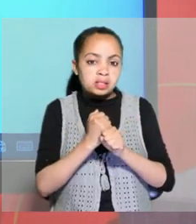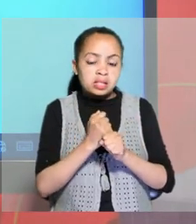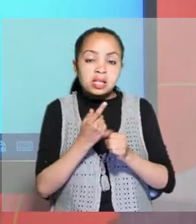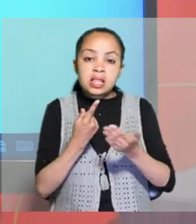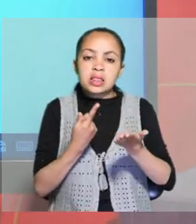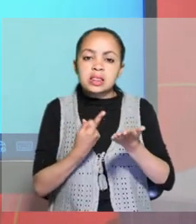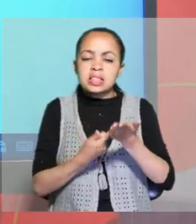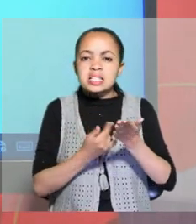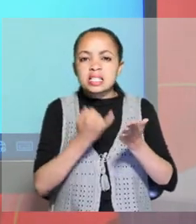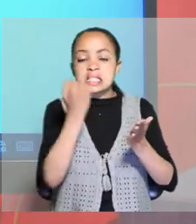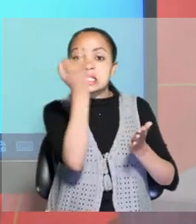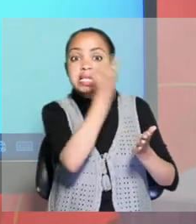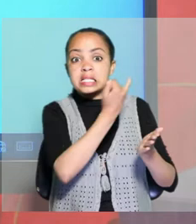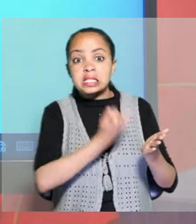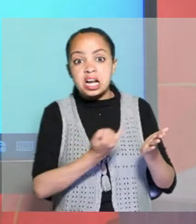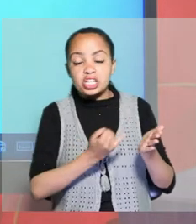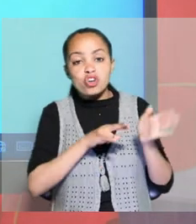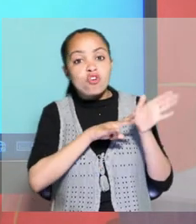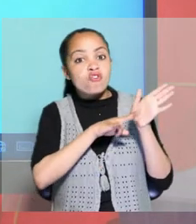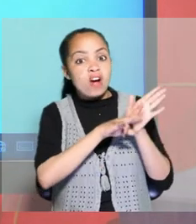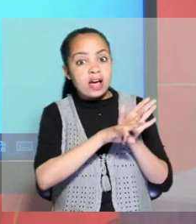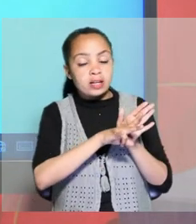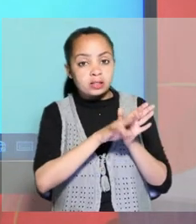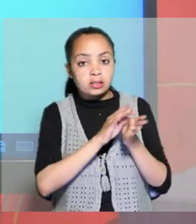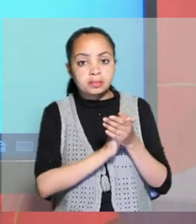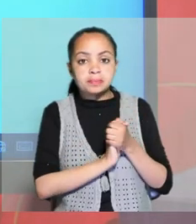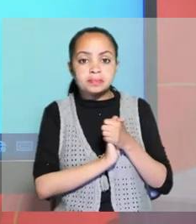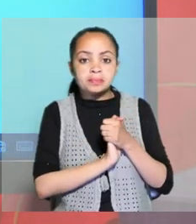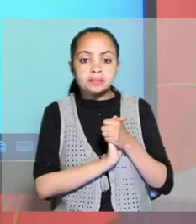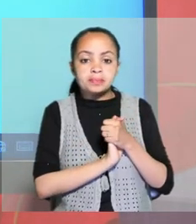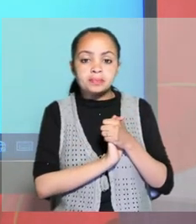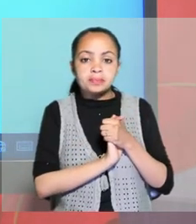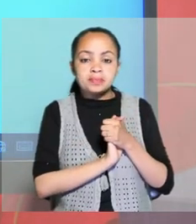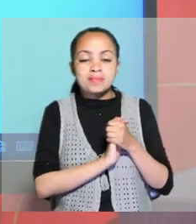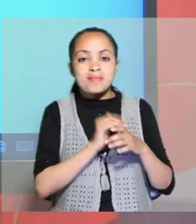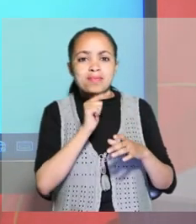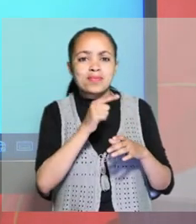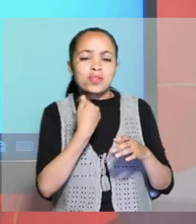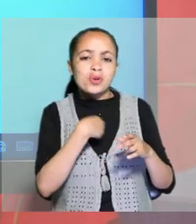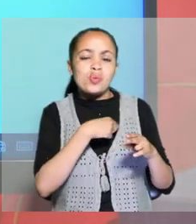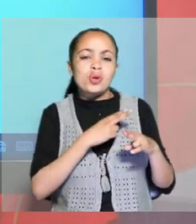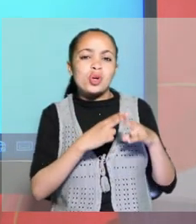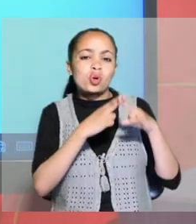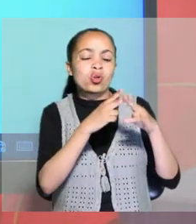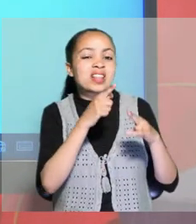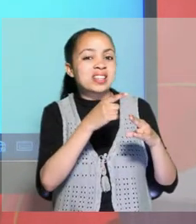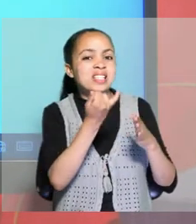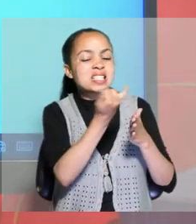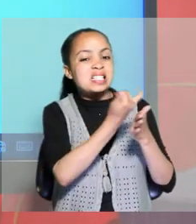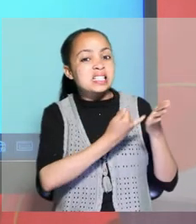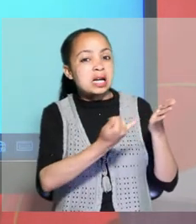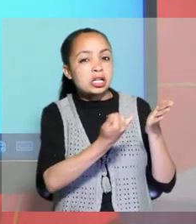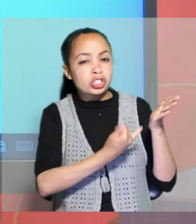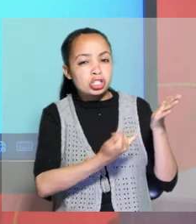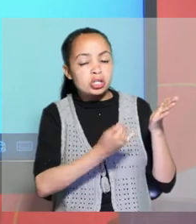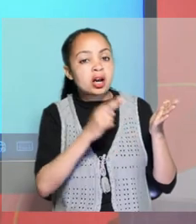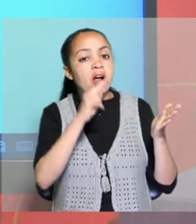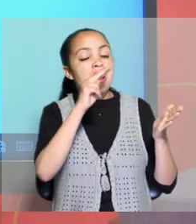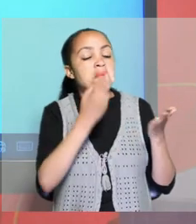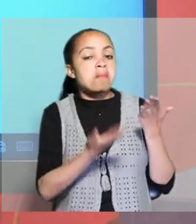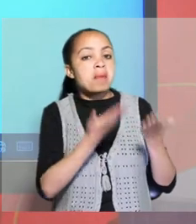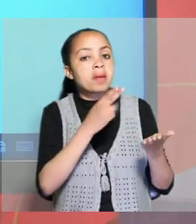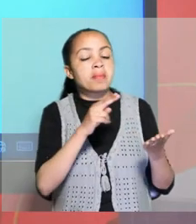this is structure of virus, the one that we call, this structure may be